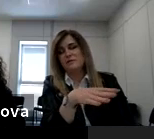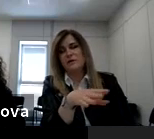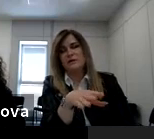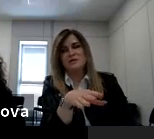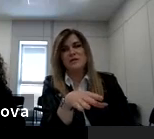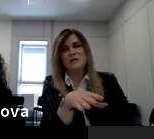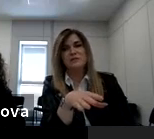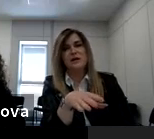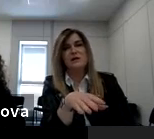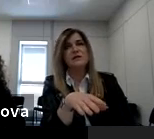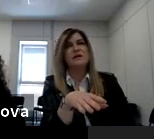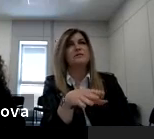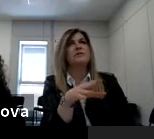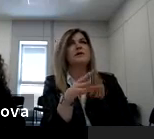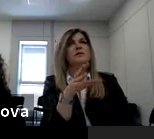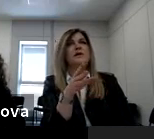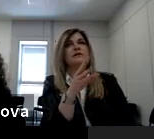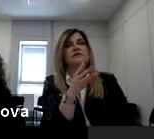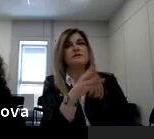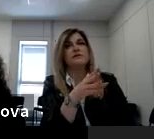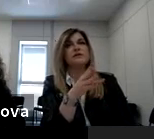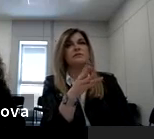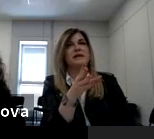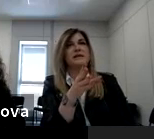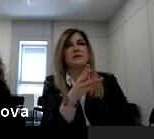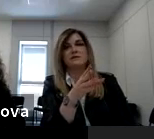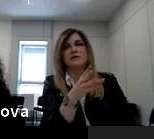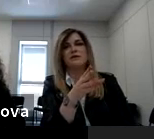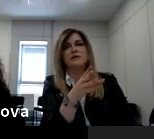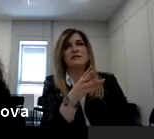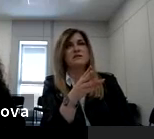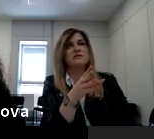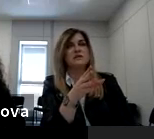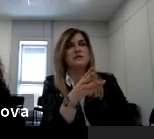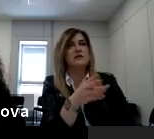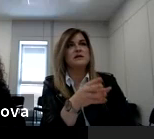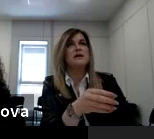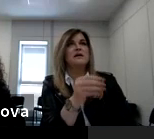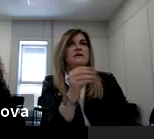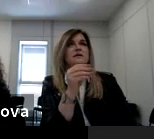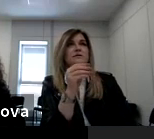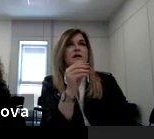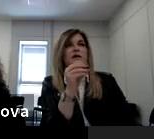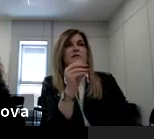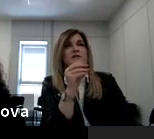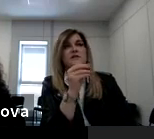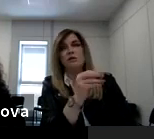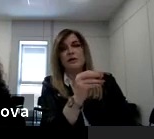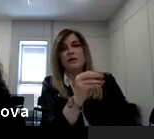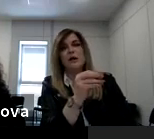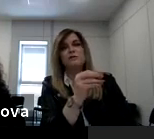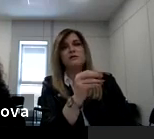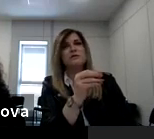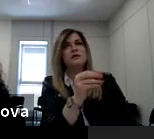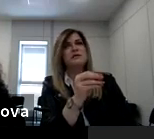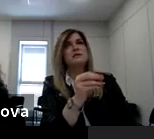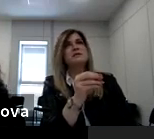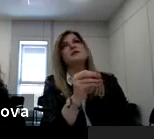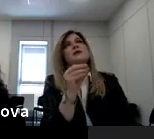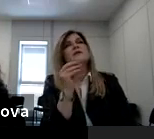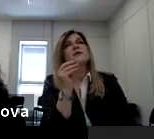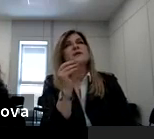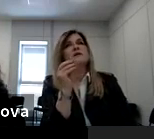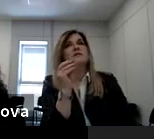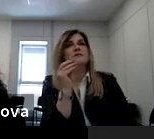except if we're not speaking about housing anymore, we have different placement of LEDs. You can see that we have the smaller amount of